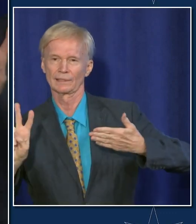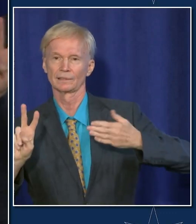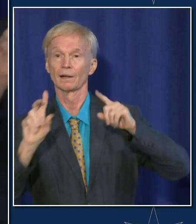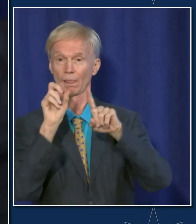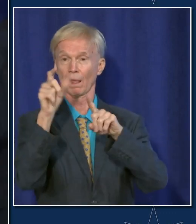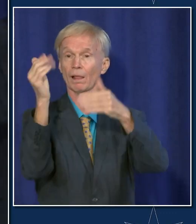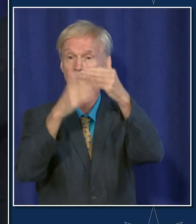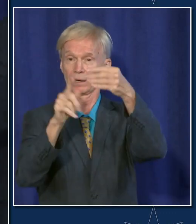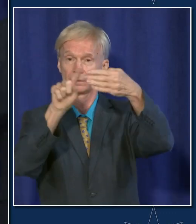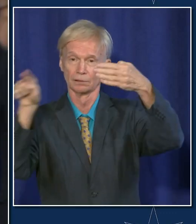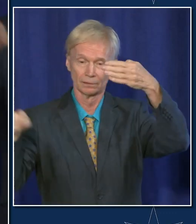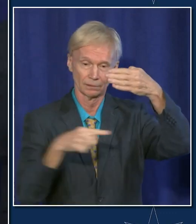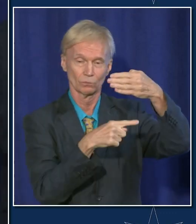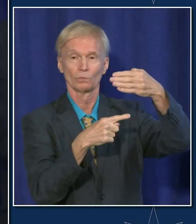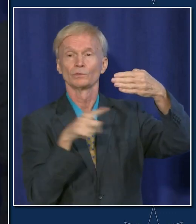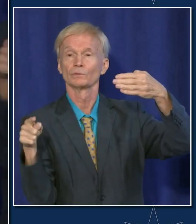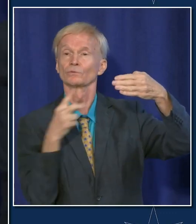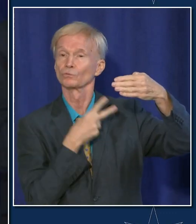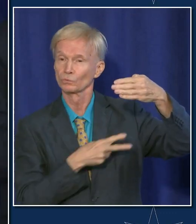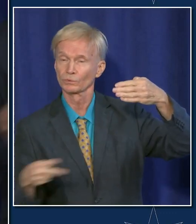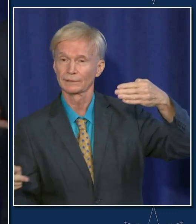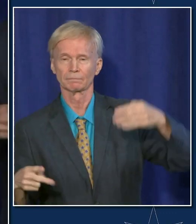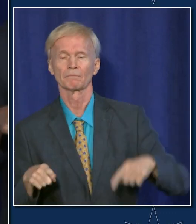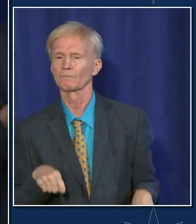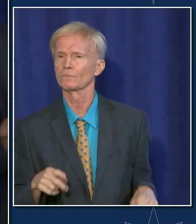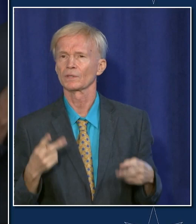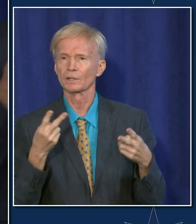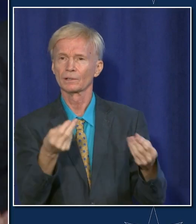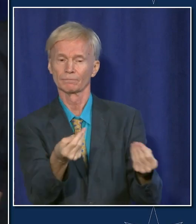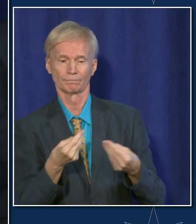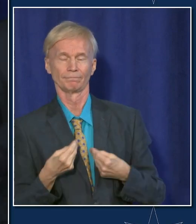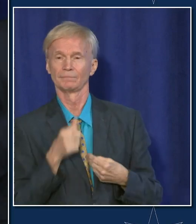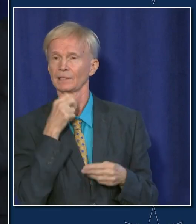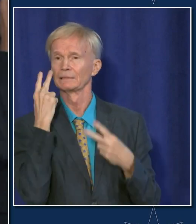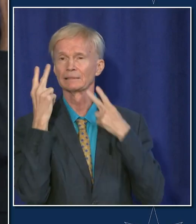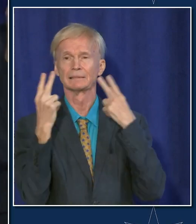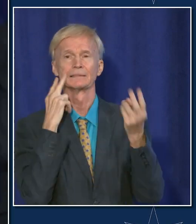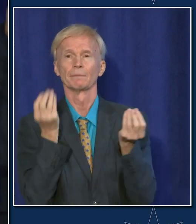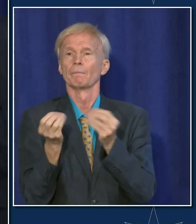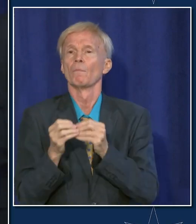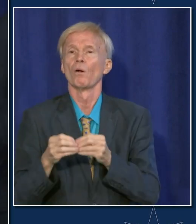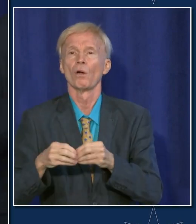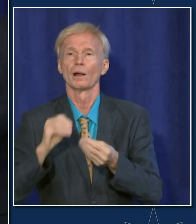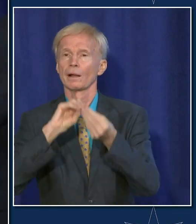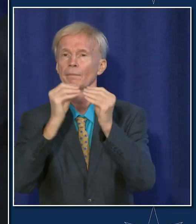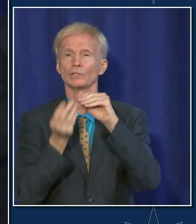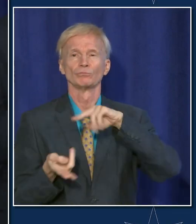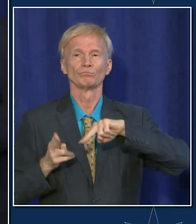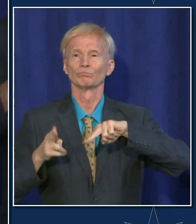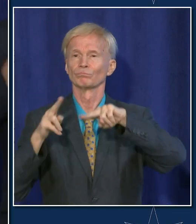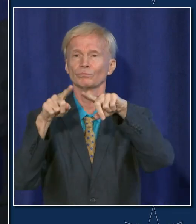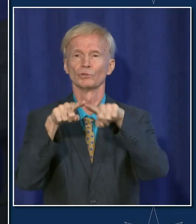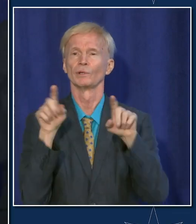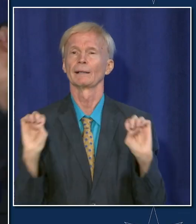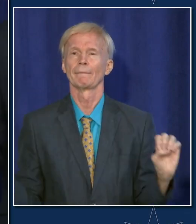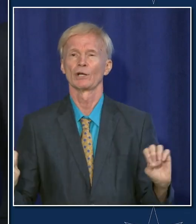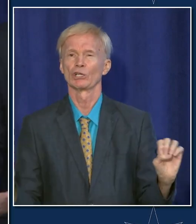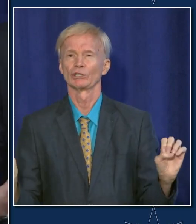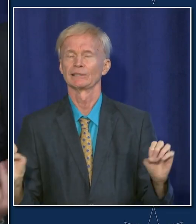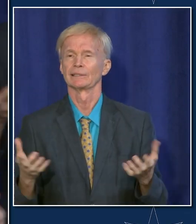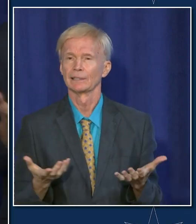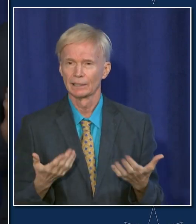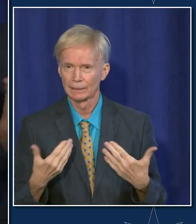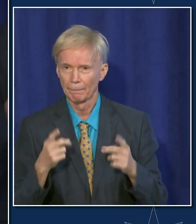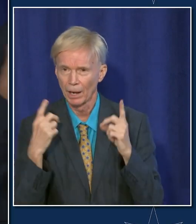could follow up any potential COVID. Did not see increases or additional cases coming in through the emergency department. We